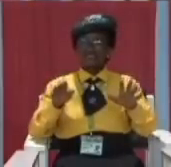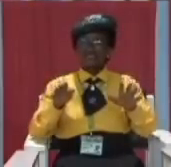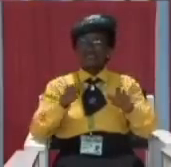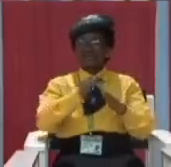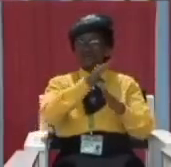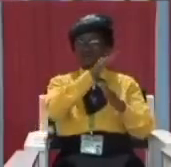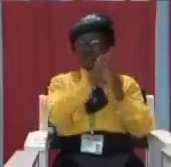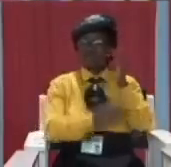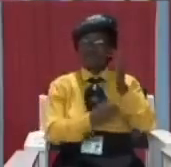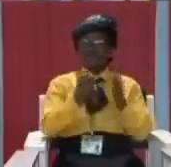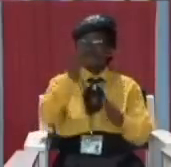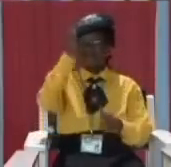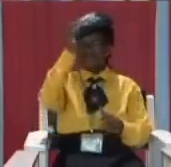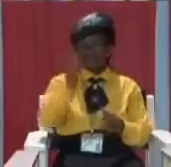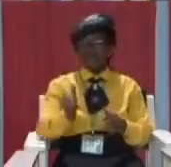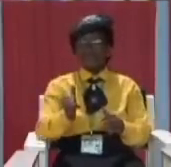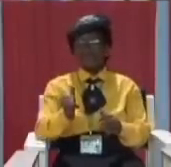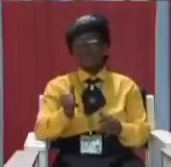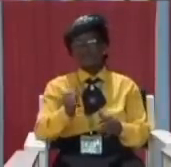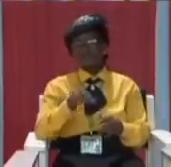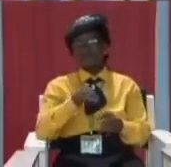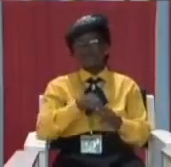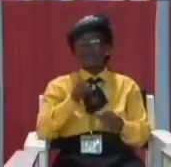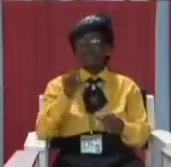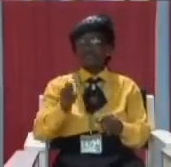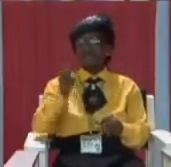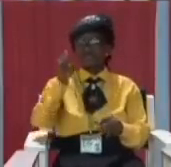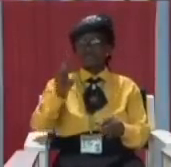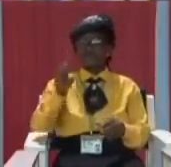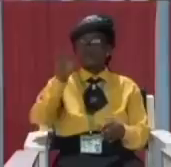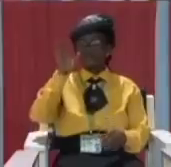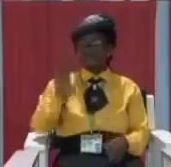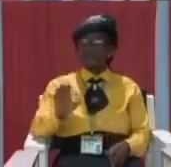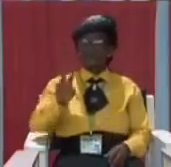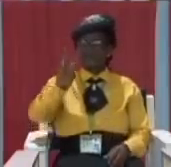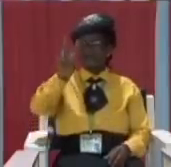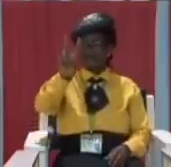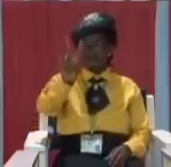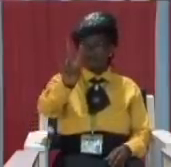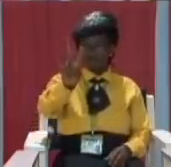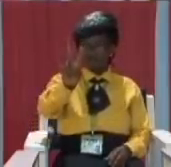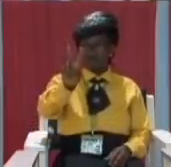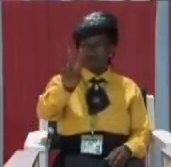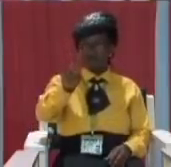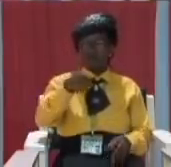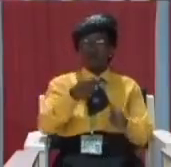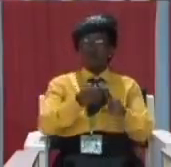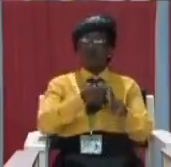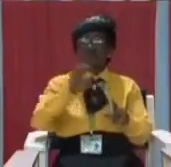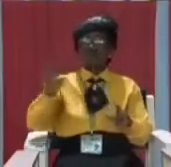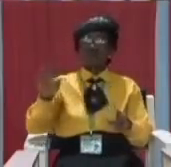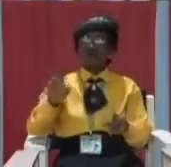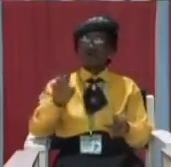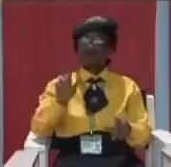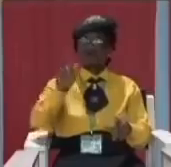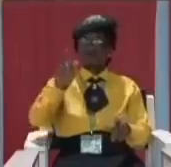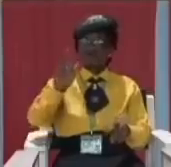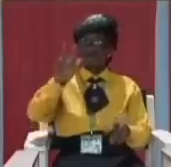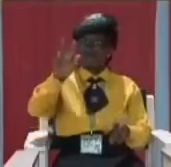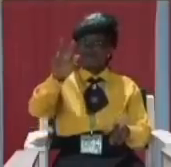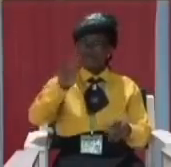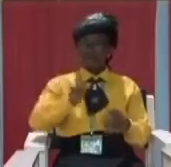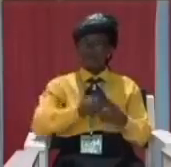In Exodus chapter 2, from verse 23 to